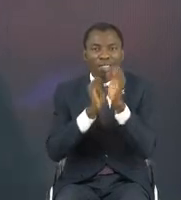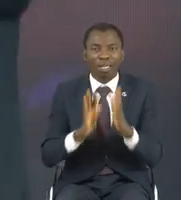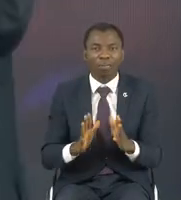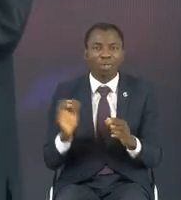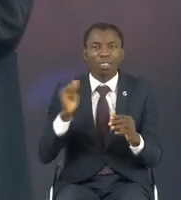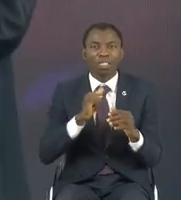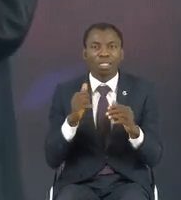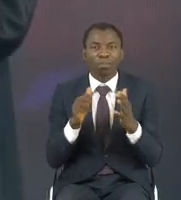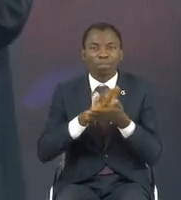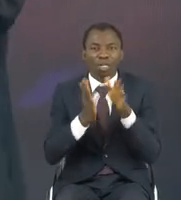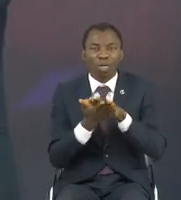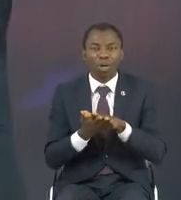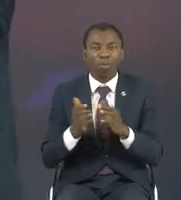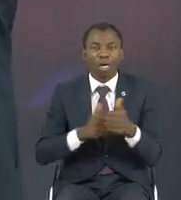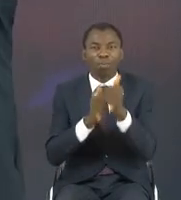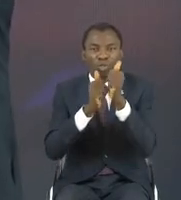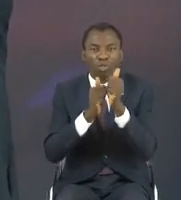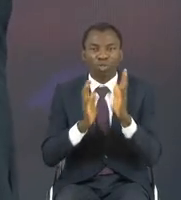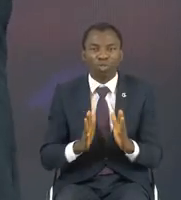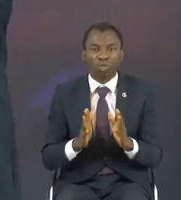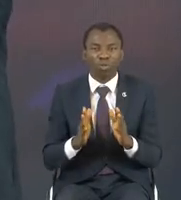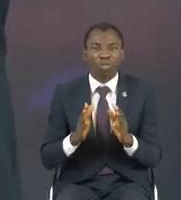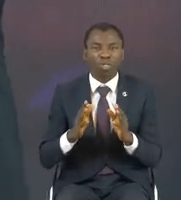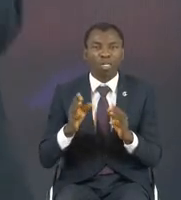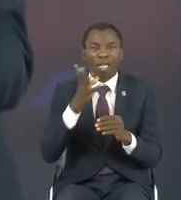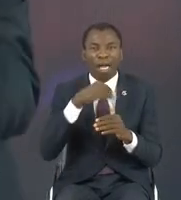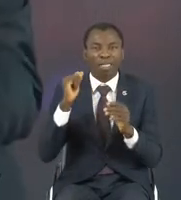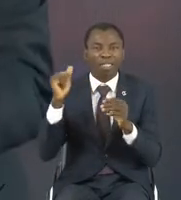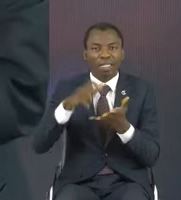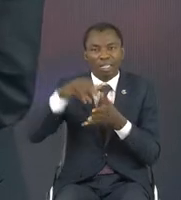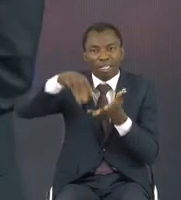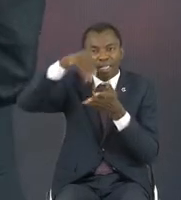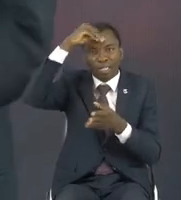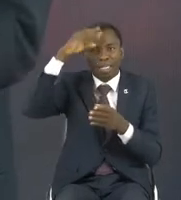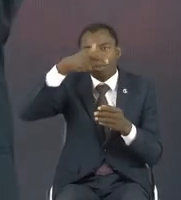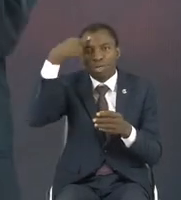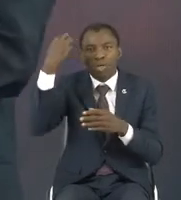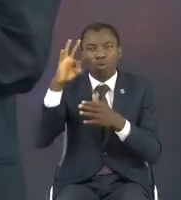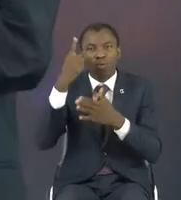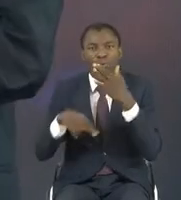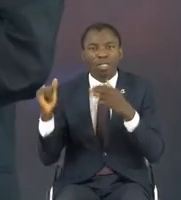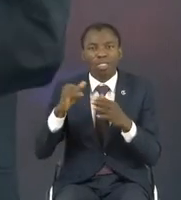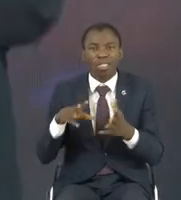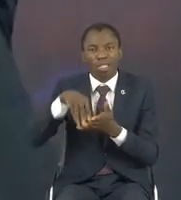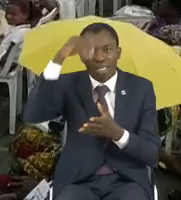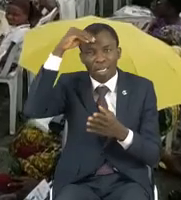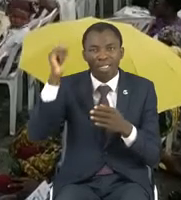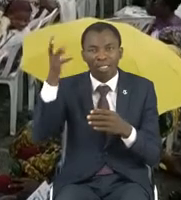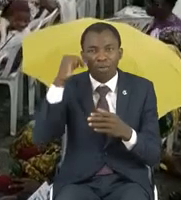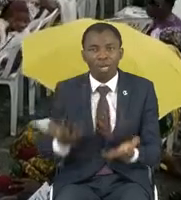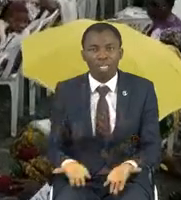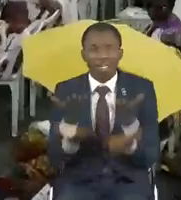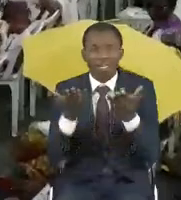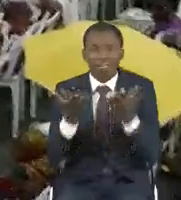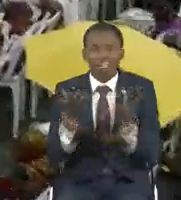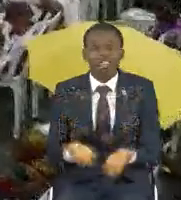became apostles. They learned, and because of what they learned, they were lifted. Lifting up